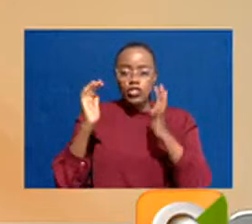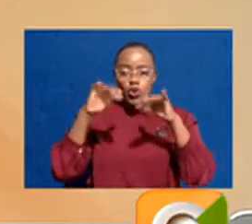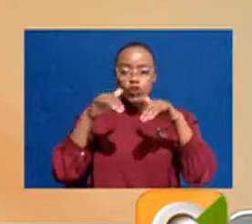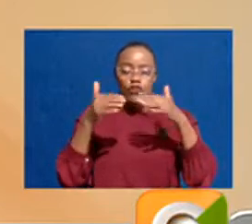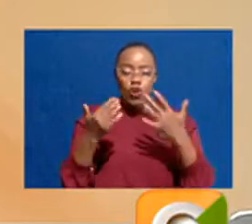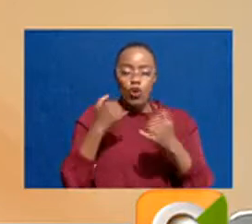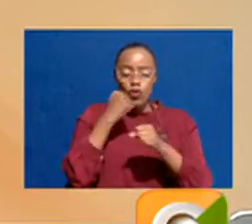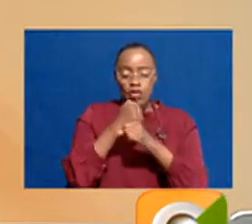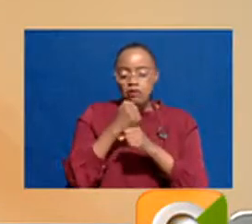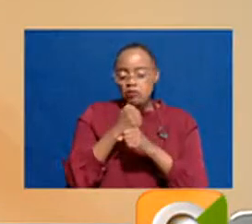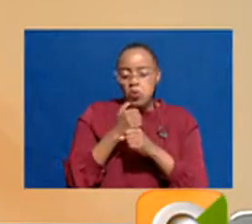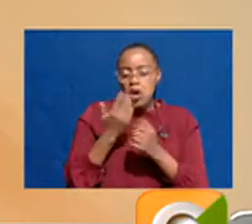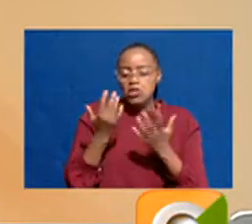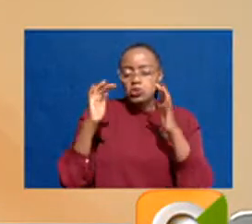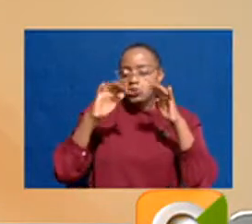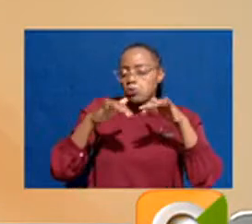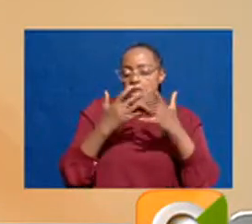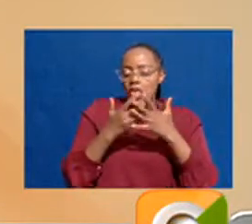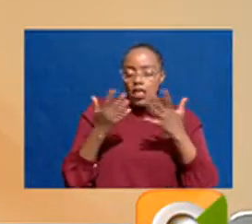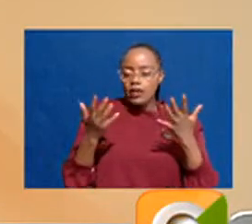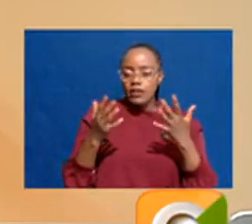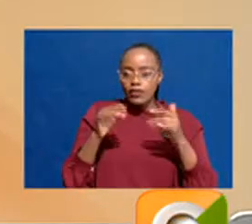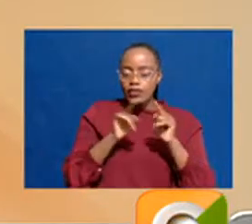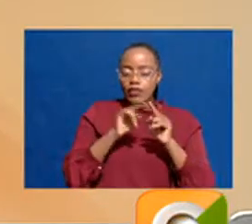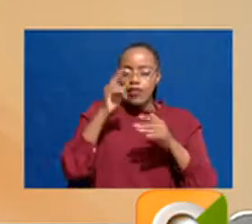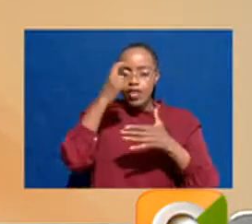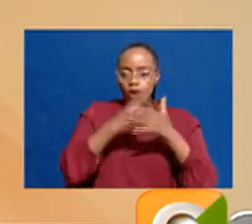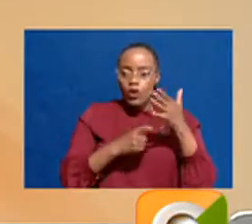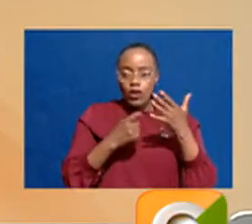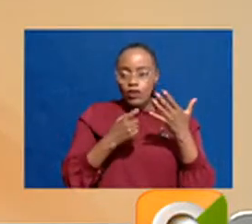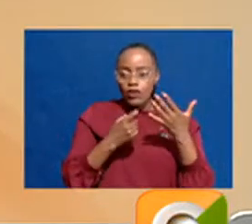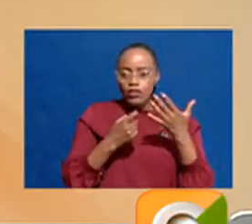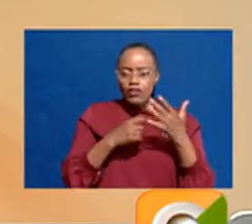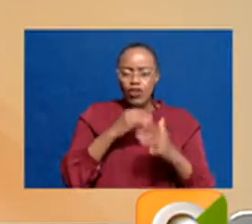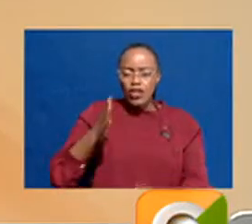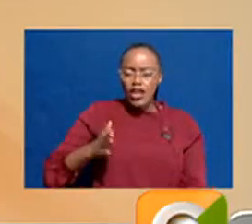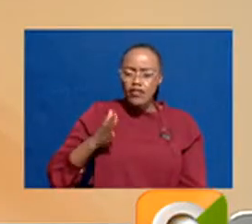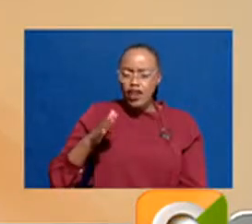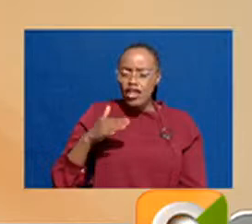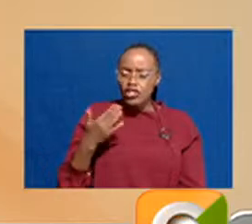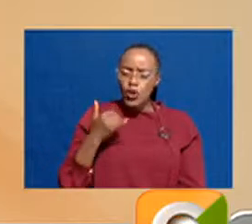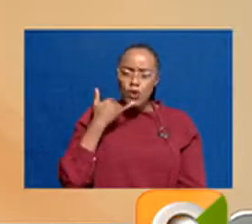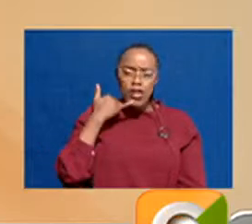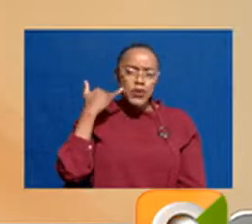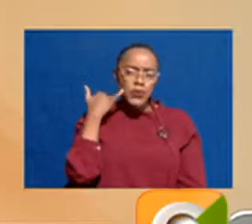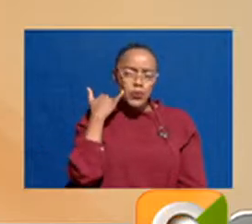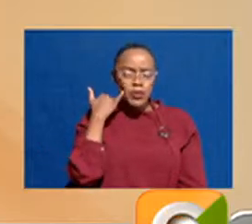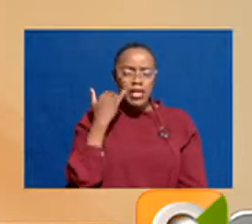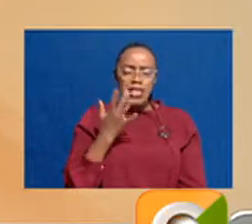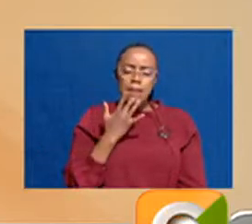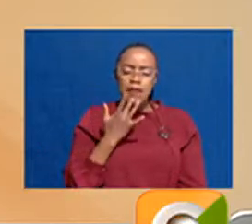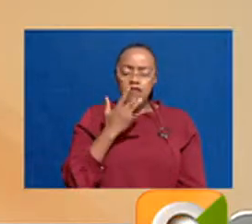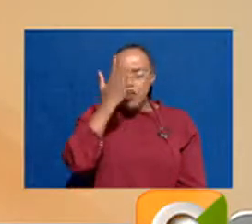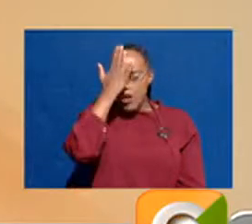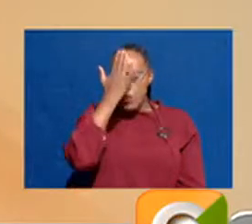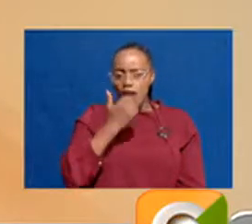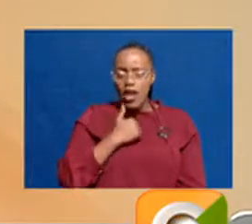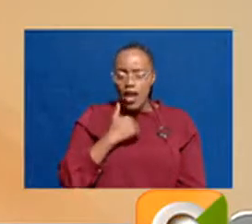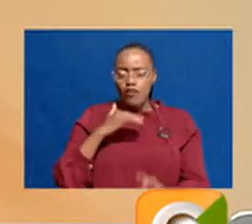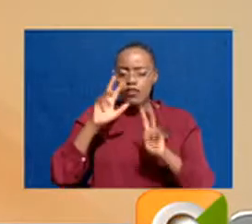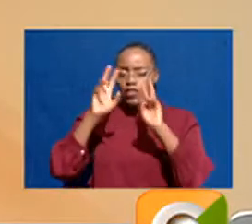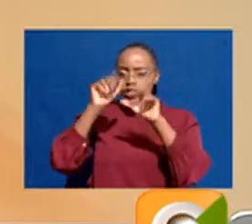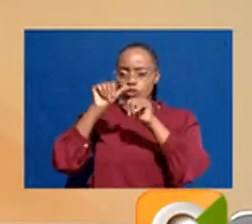or workshop, whatever it is. The cost, for instance, or Naivasha or Nakuru is preferred because there's that element